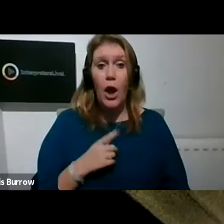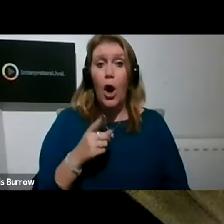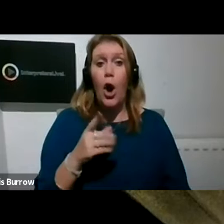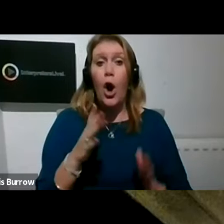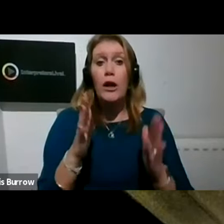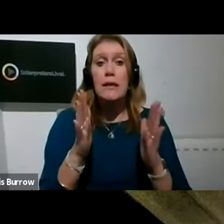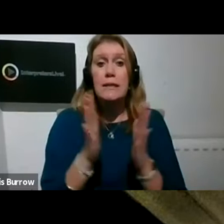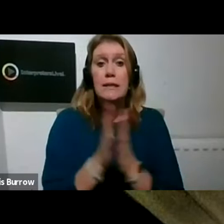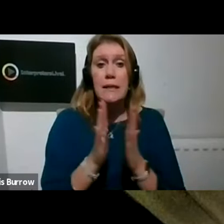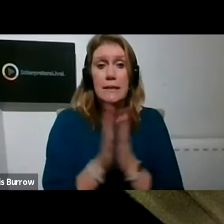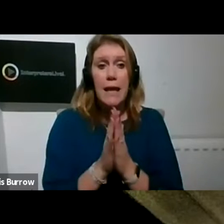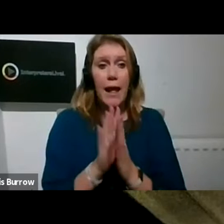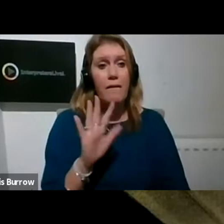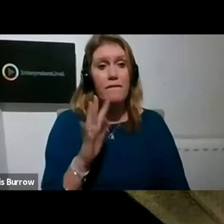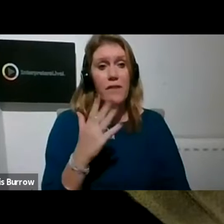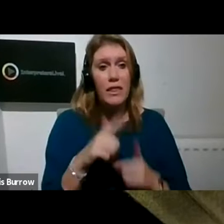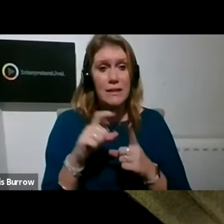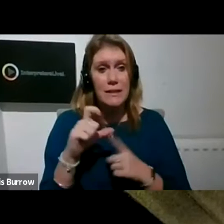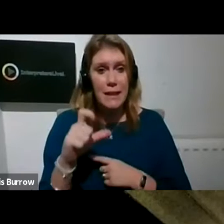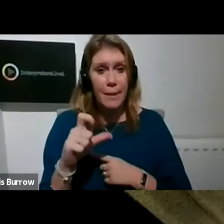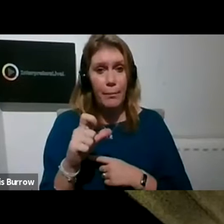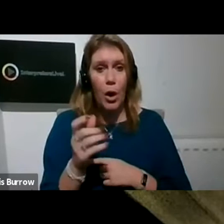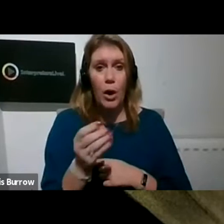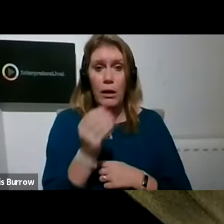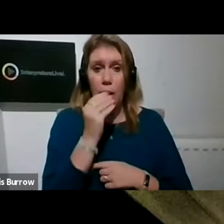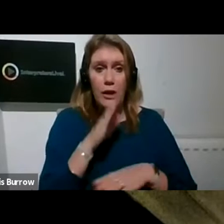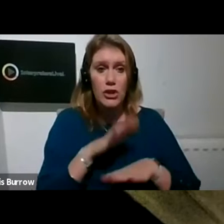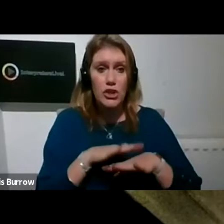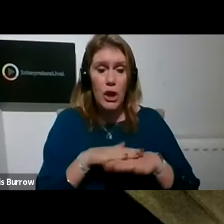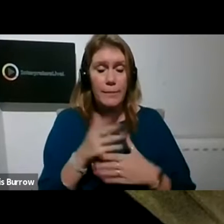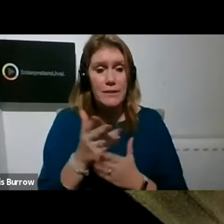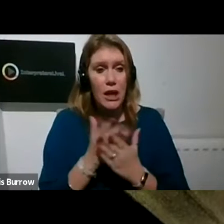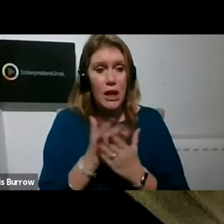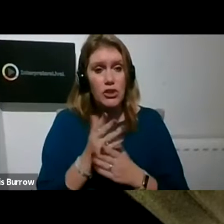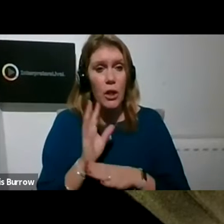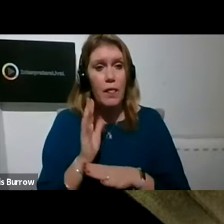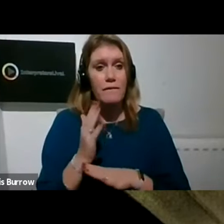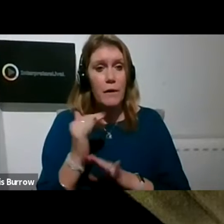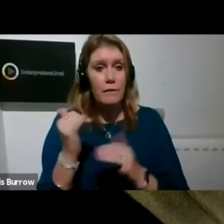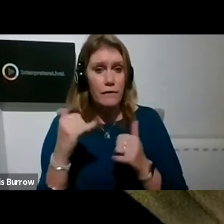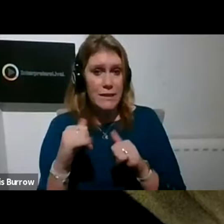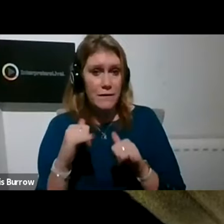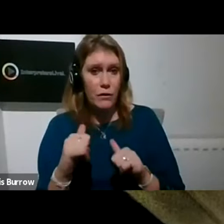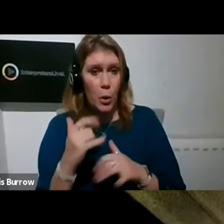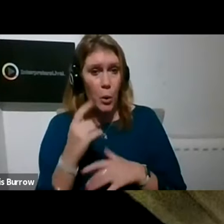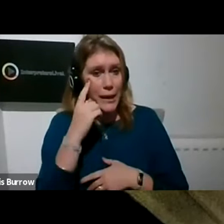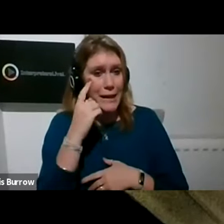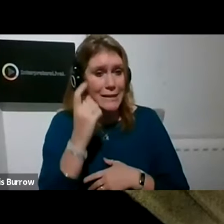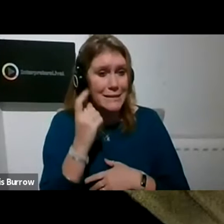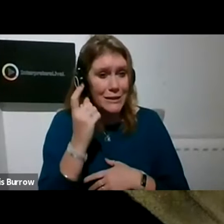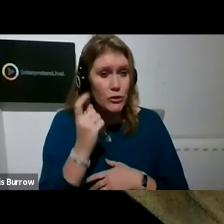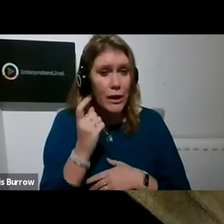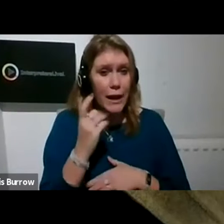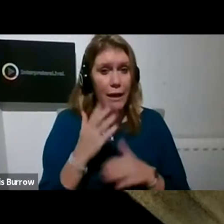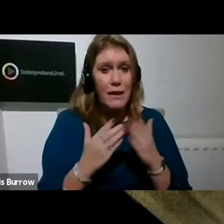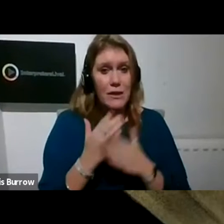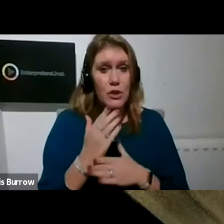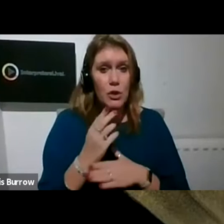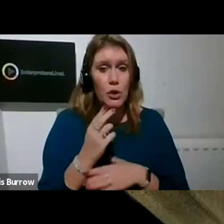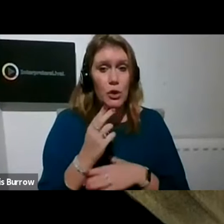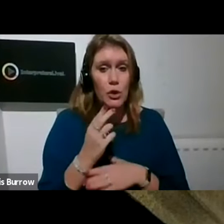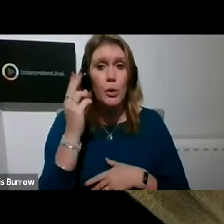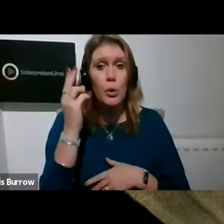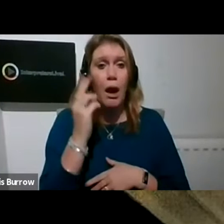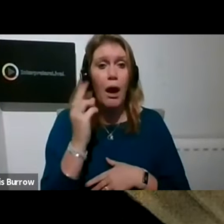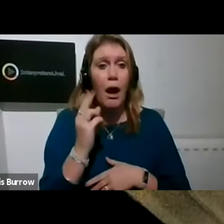of December, in our lunchtime discussion at the film festival. What we're considering is whether there's a new art form developing